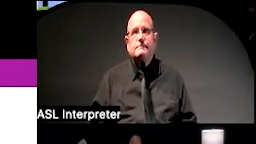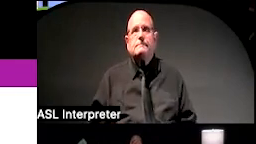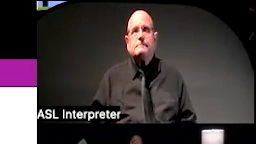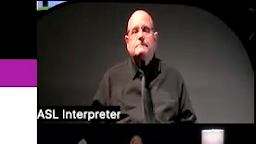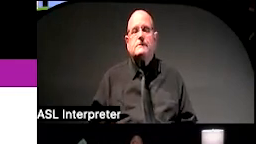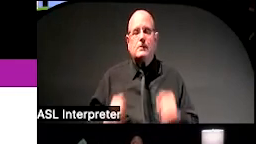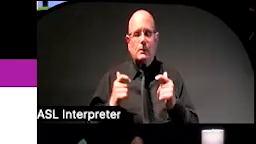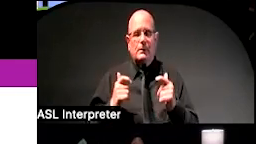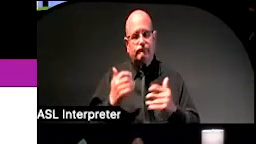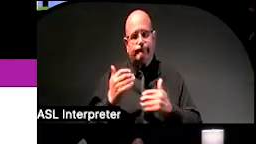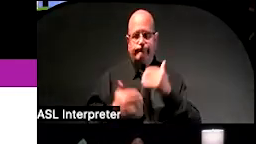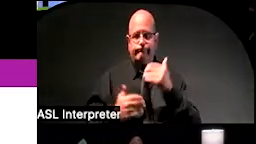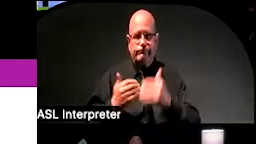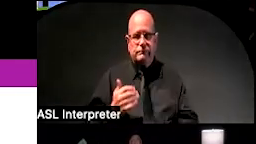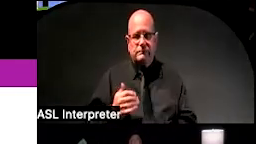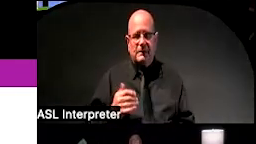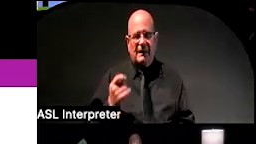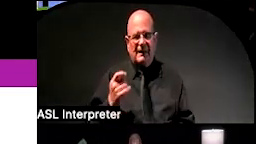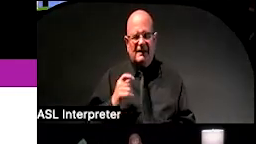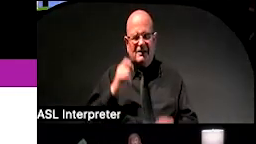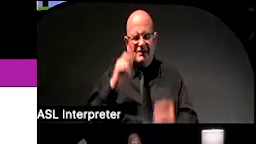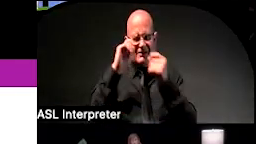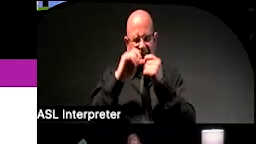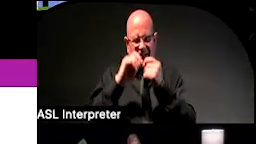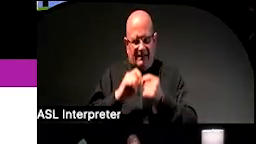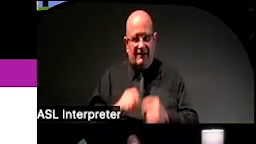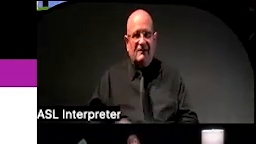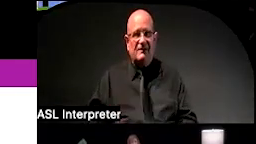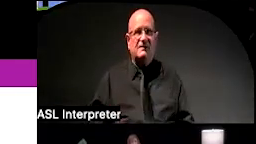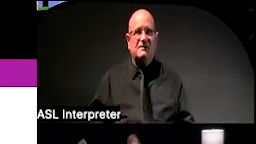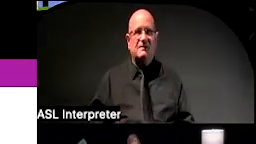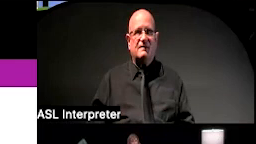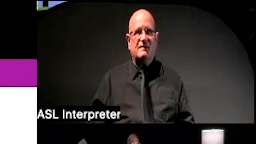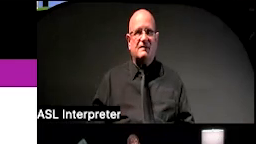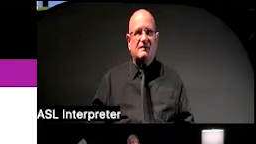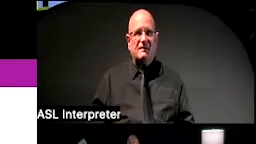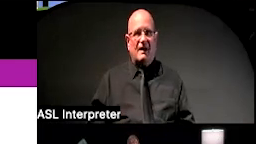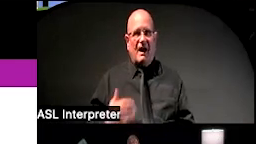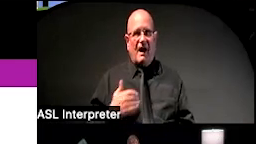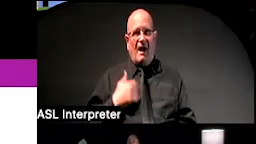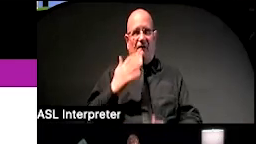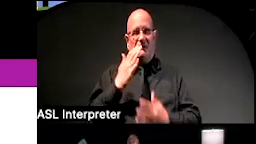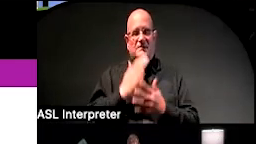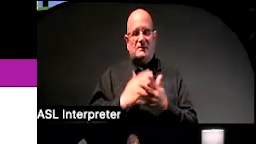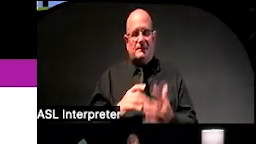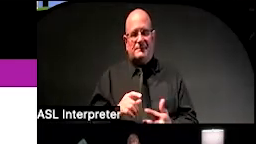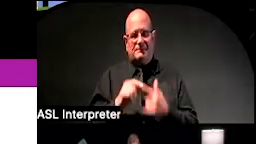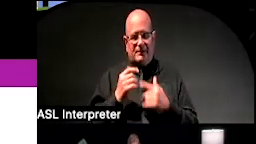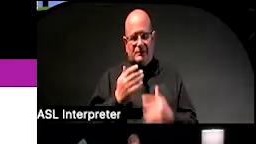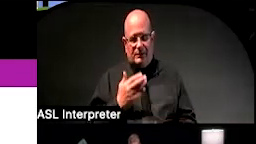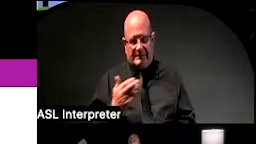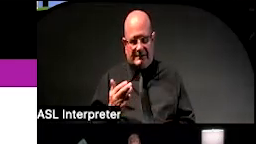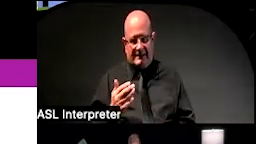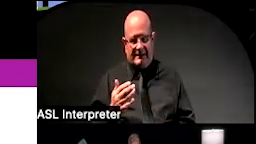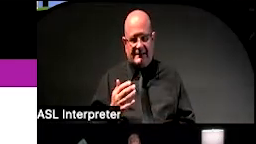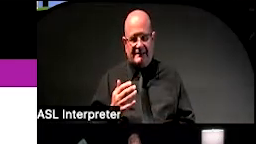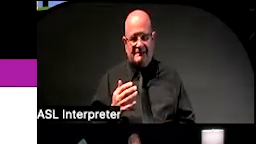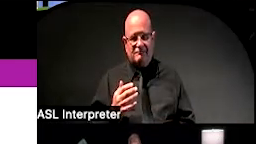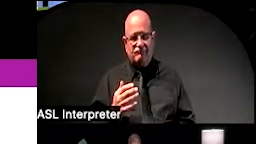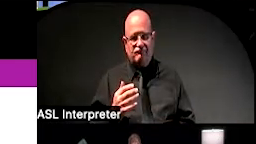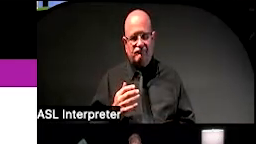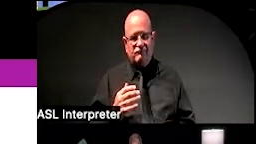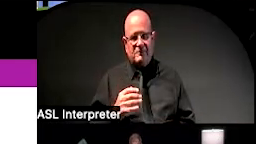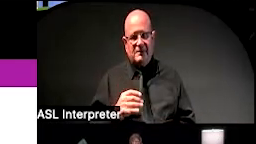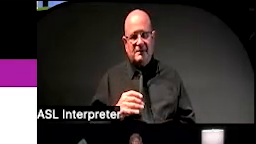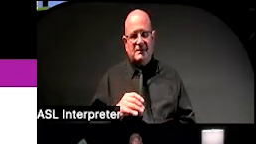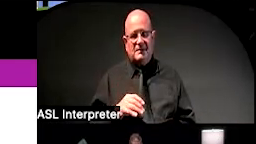quickly, and this is just a little detail, there are some special things that have been set aside for